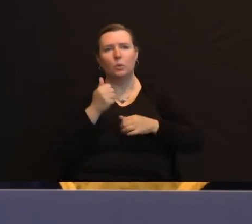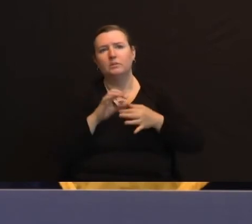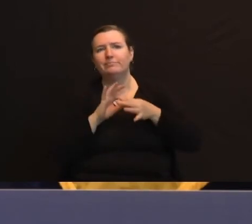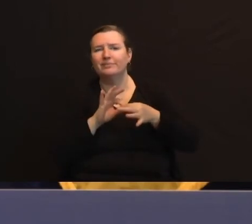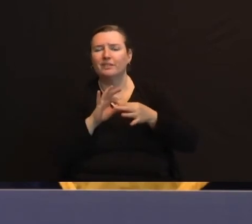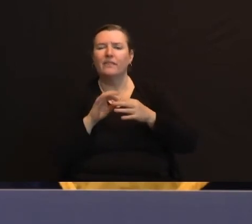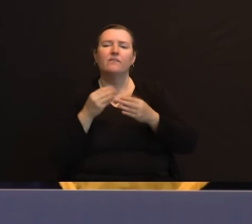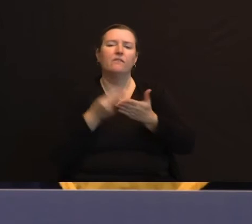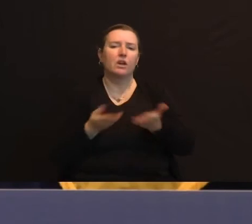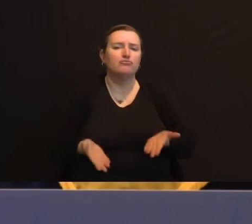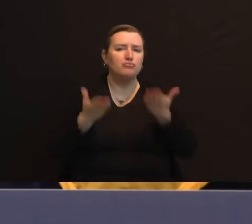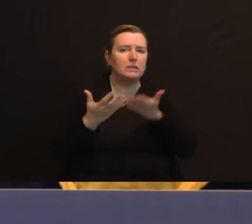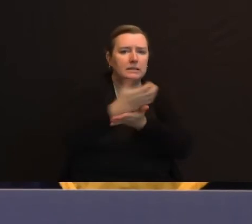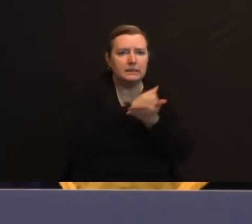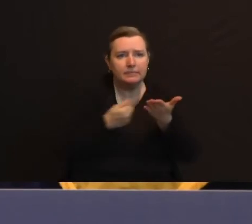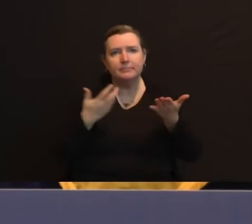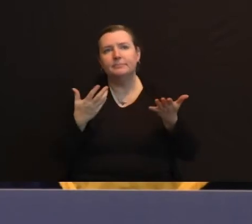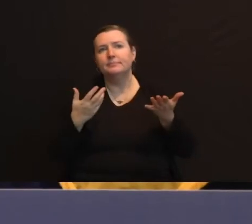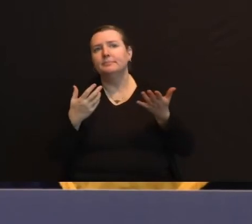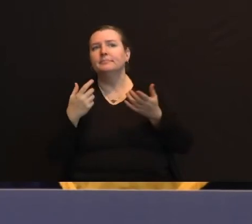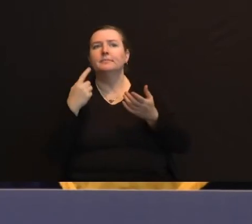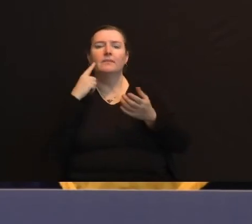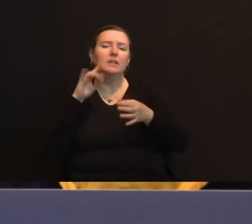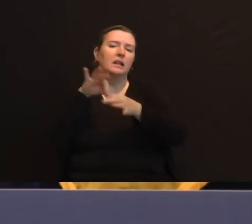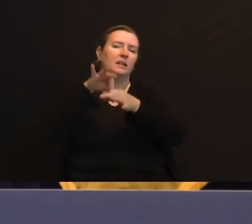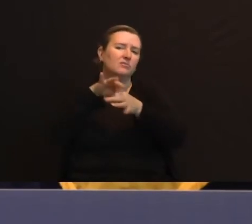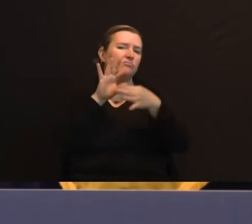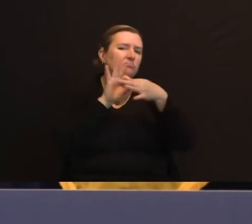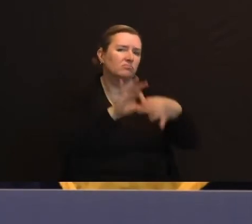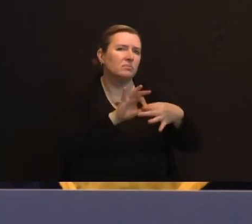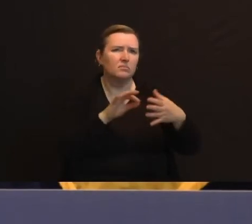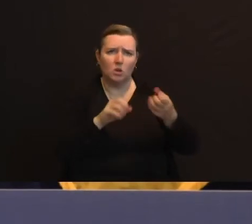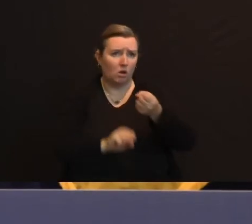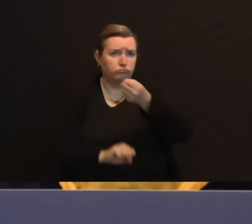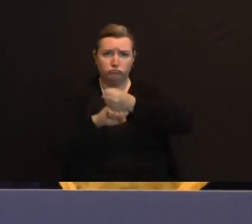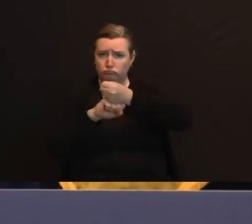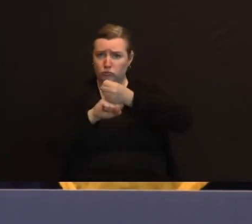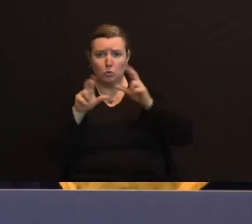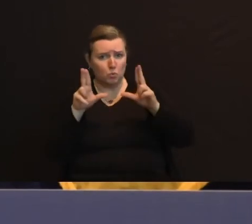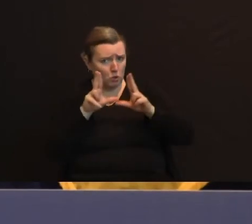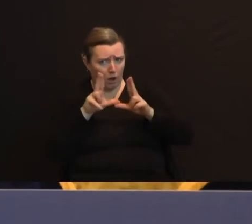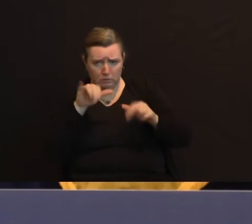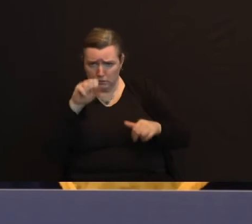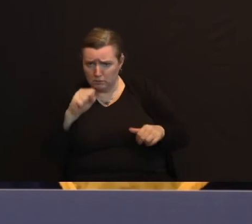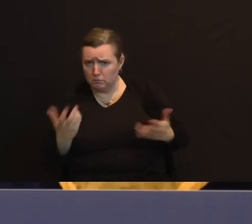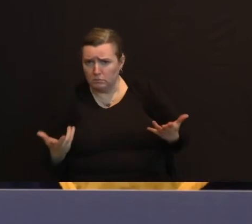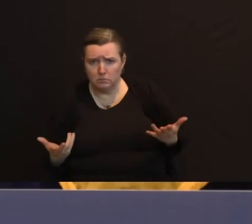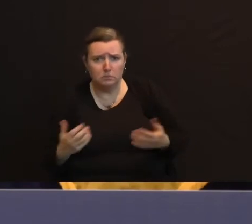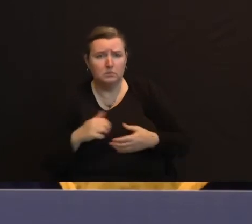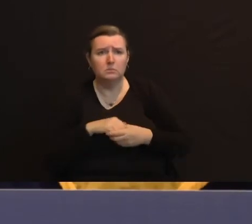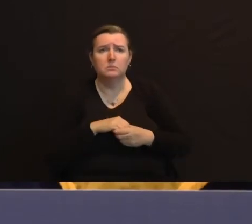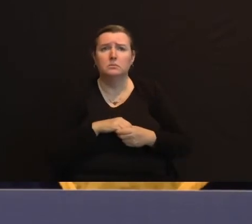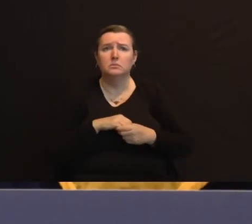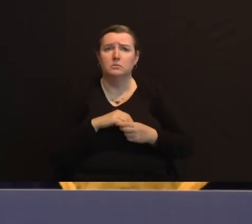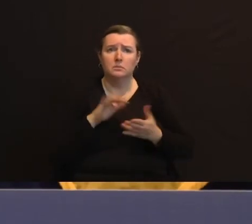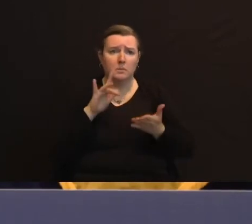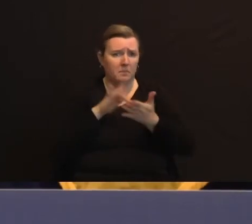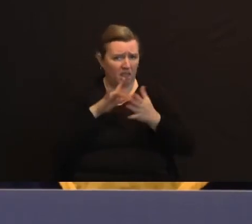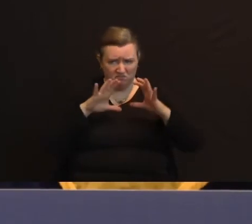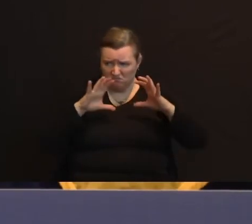compliance. But I'm a big union guy. I believe as unions go, so goes the middle class in our state and our